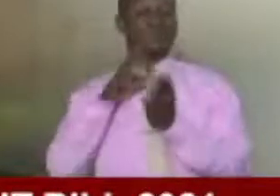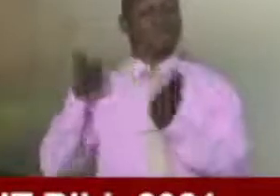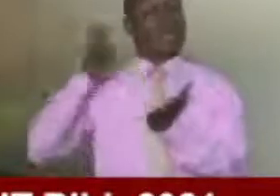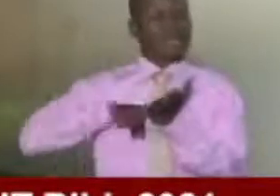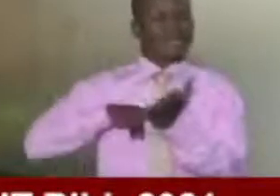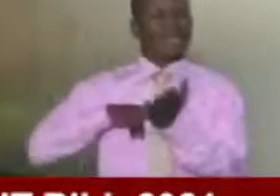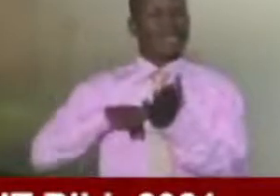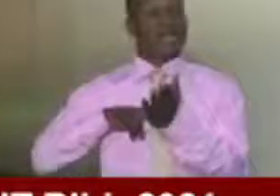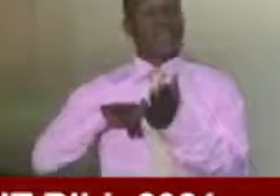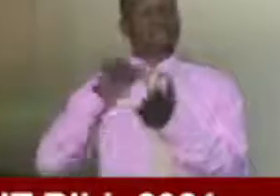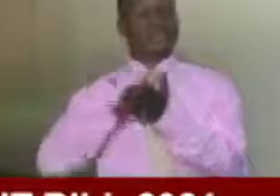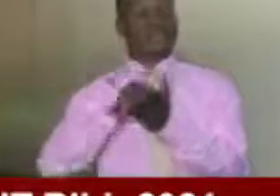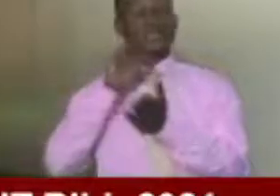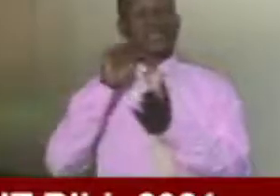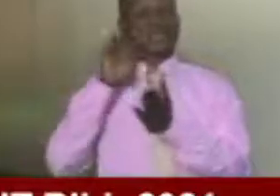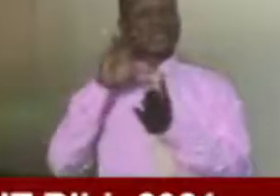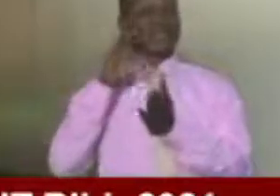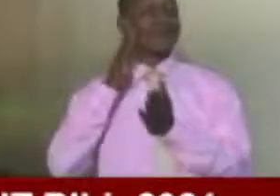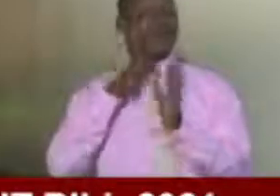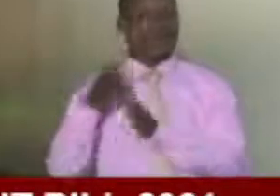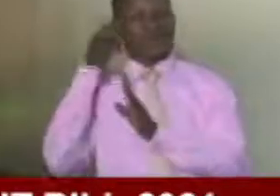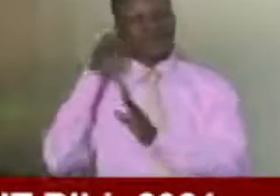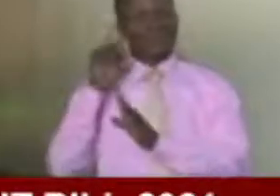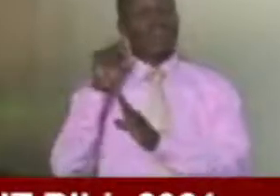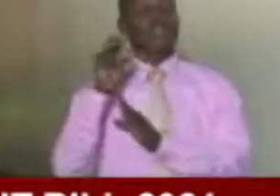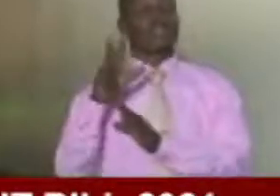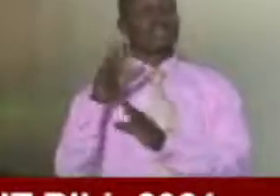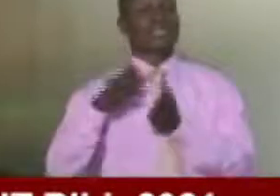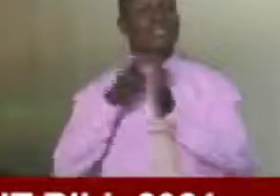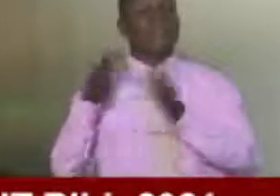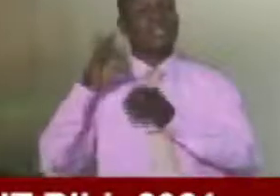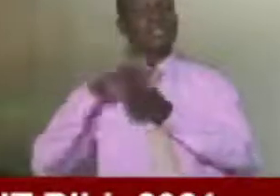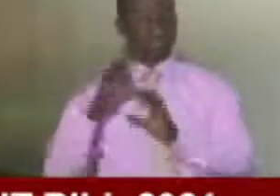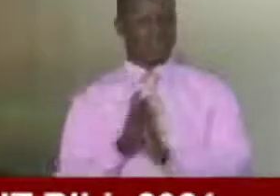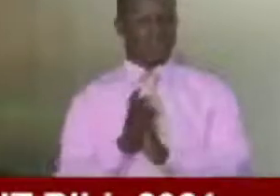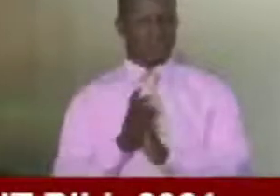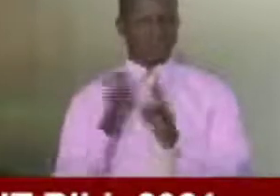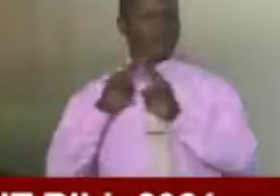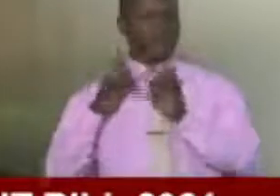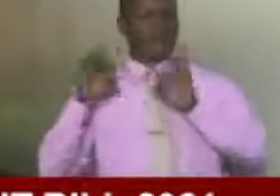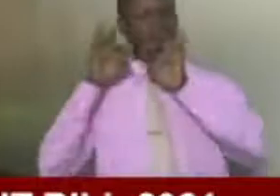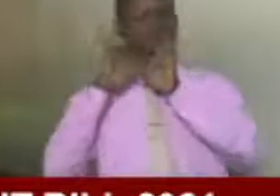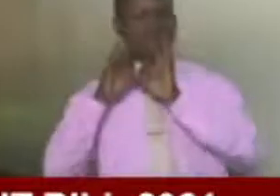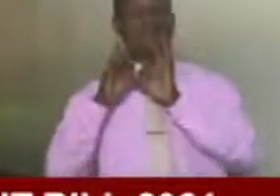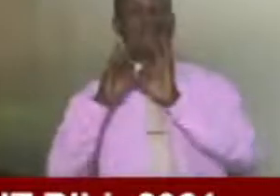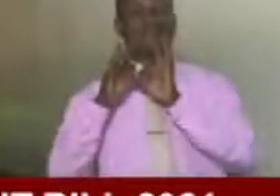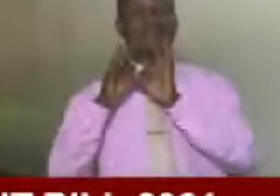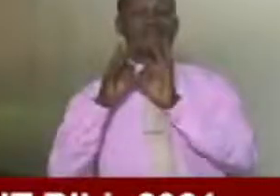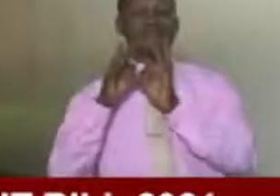INEC will prepare for the 2023 general election. Let me tell you something that many Nigerians probably have not paid attention